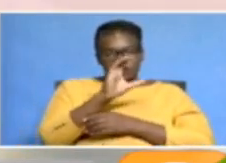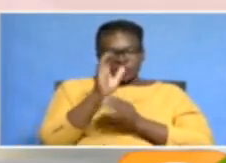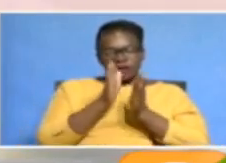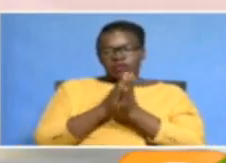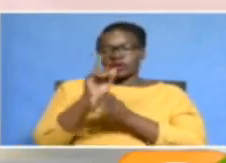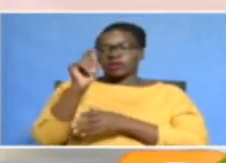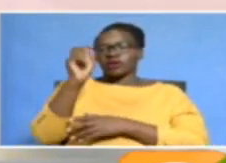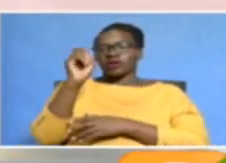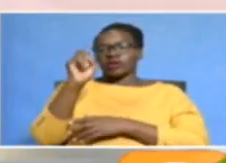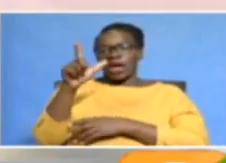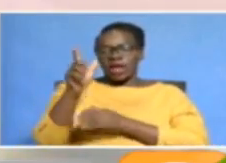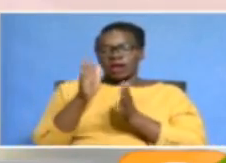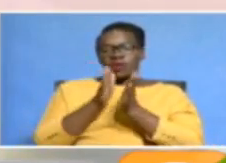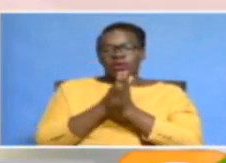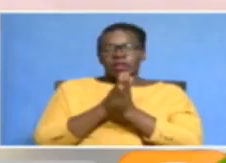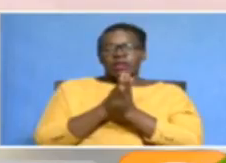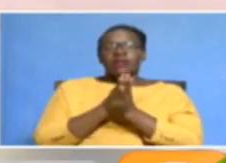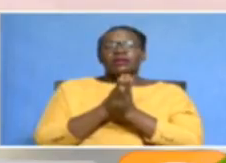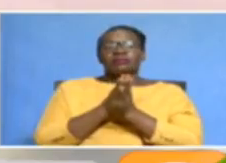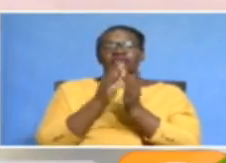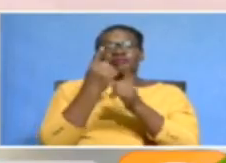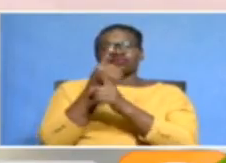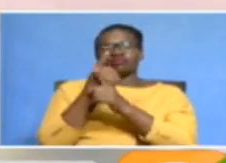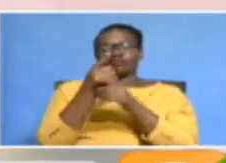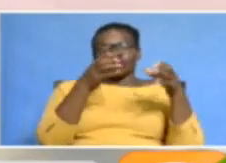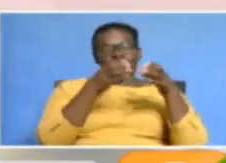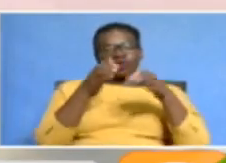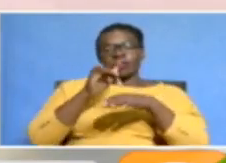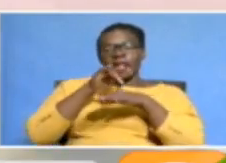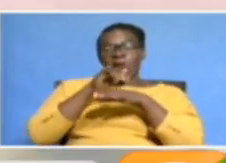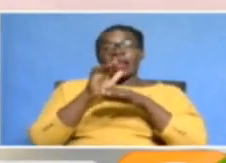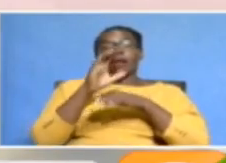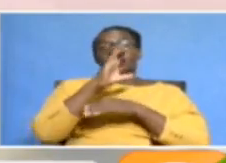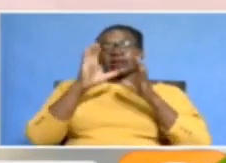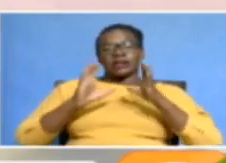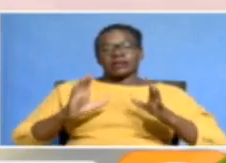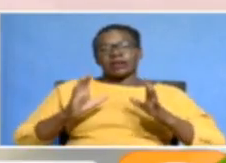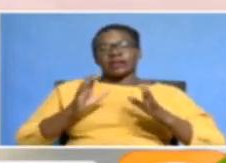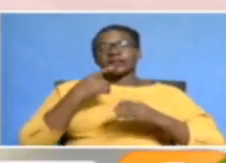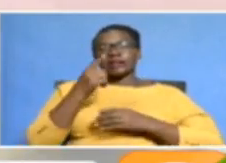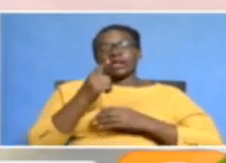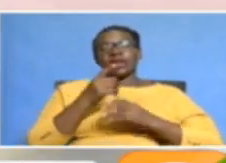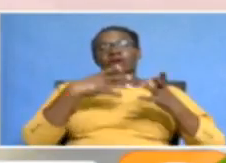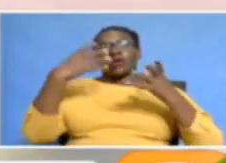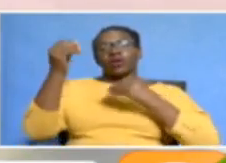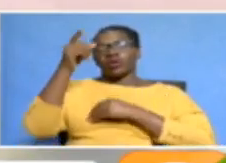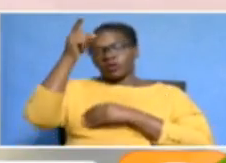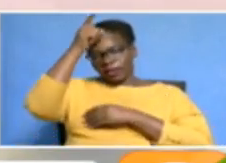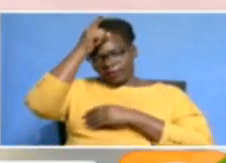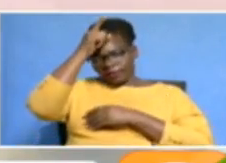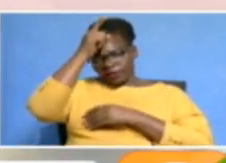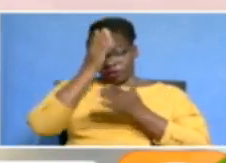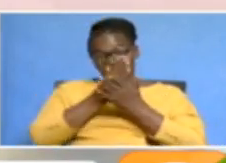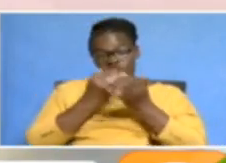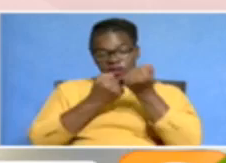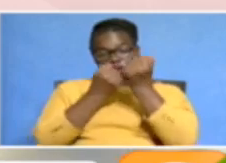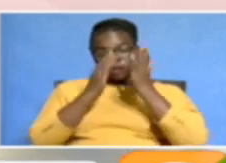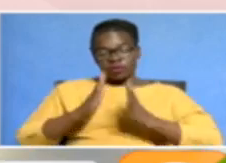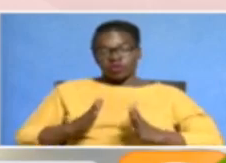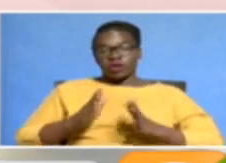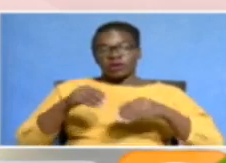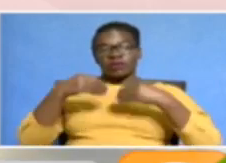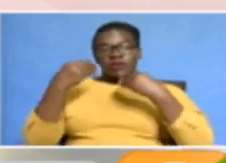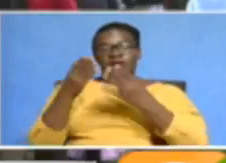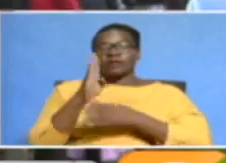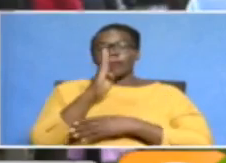TV and Bidco Africa Limited in the annual Christmas campaign dubbed Twende, Ushago. Besides the fans being treated